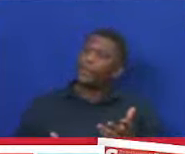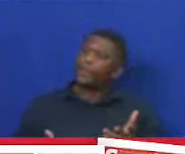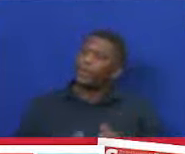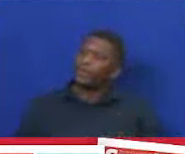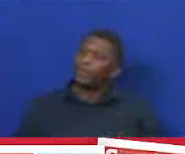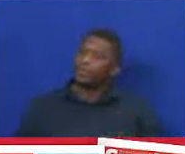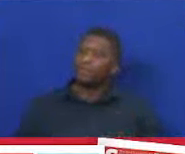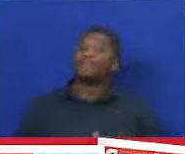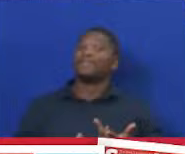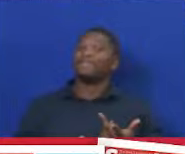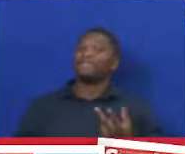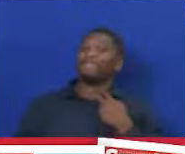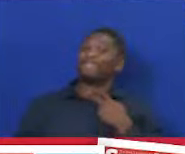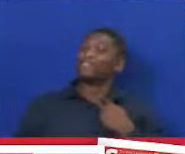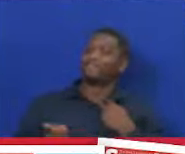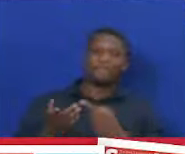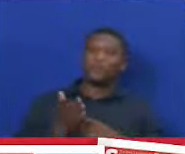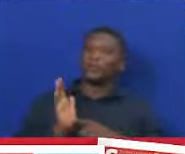couldn't.